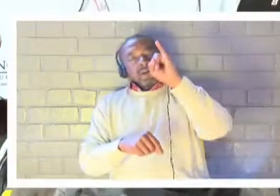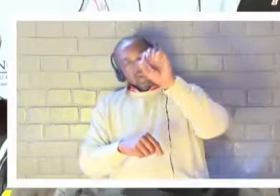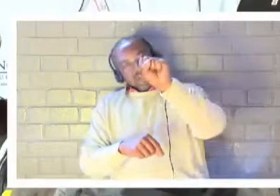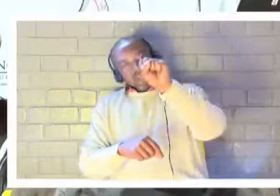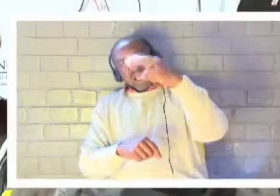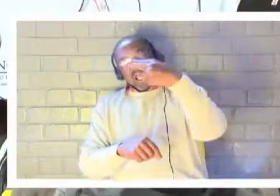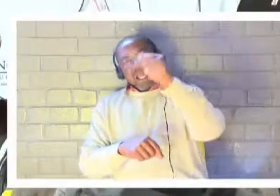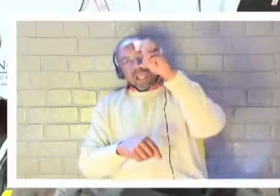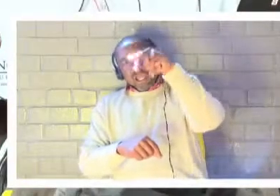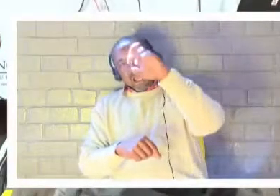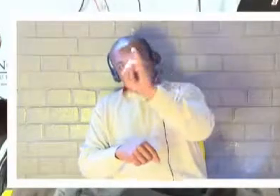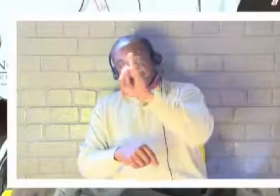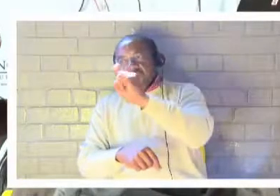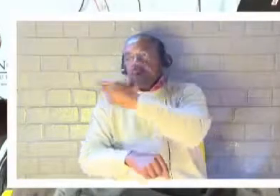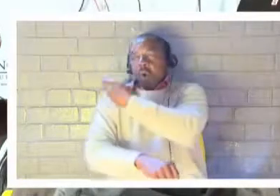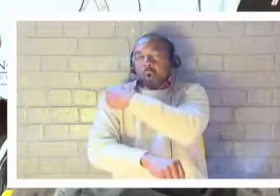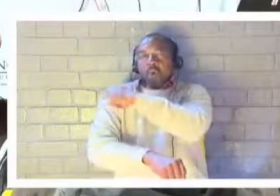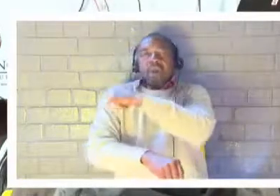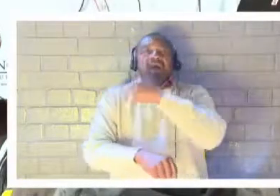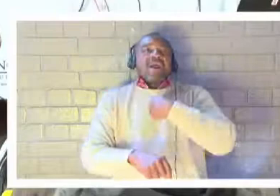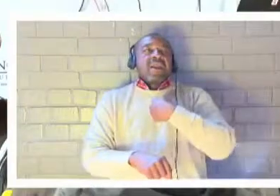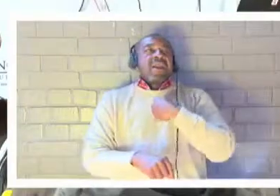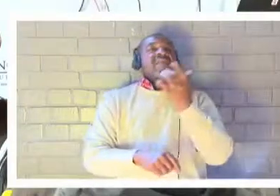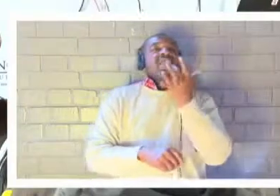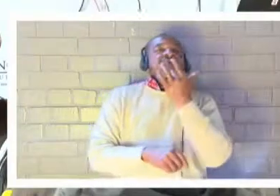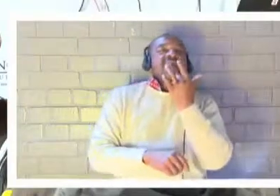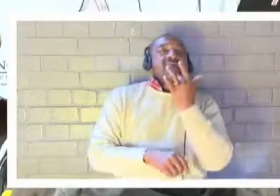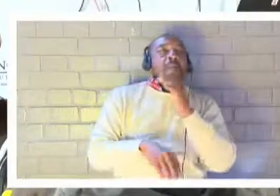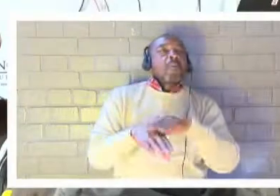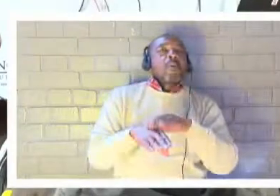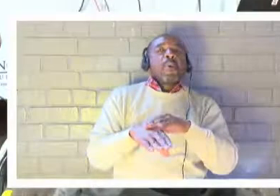Hospital. We are very much in favor for,